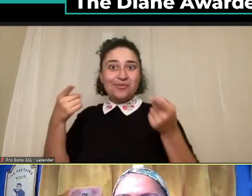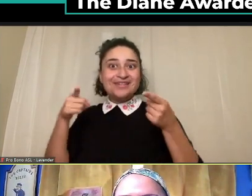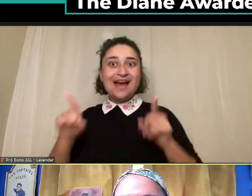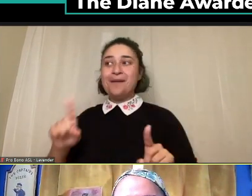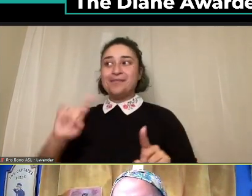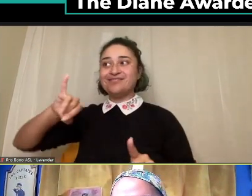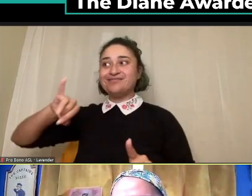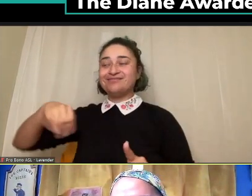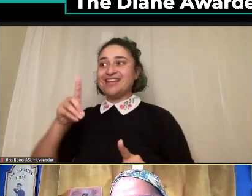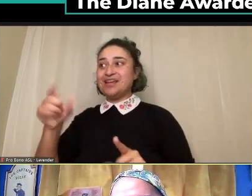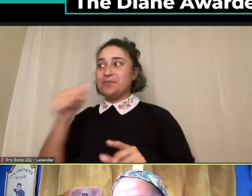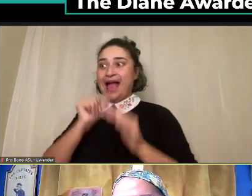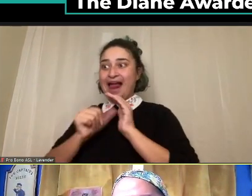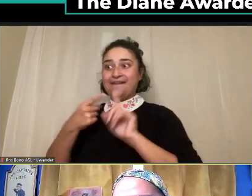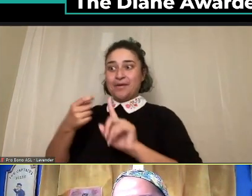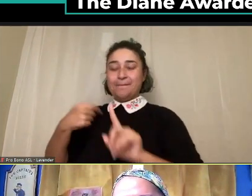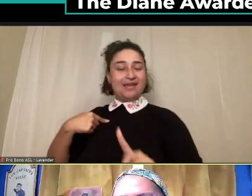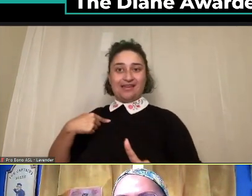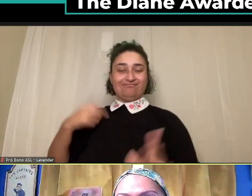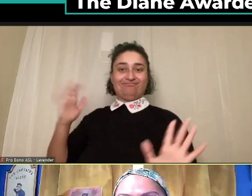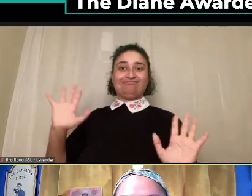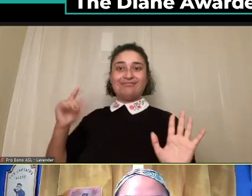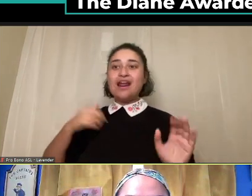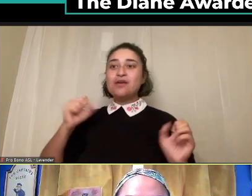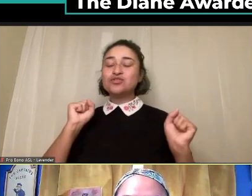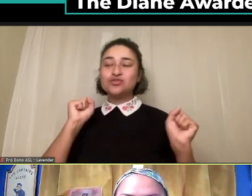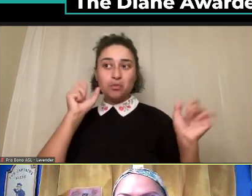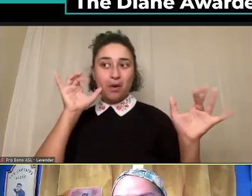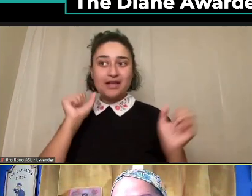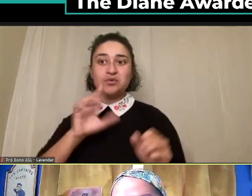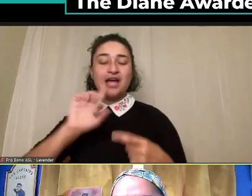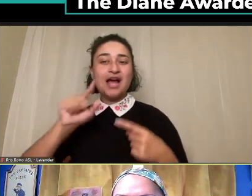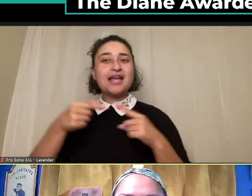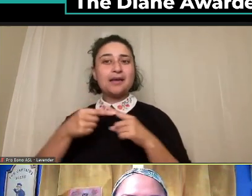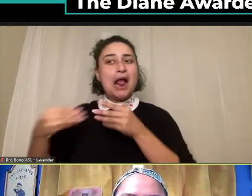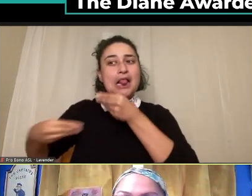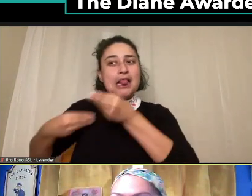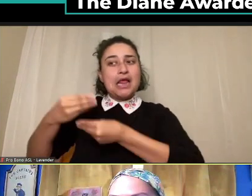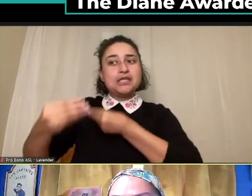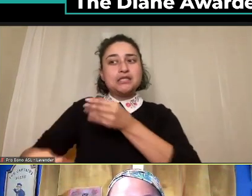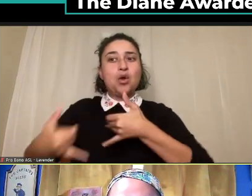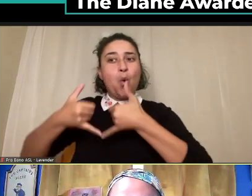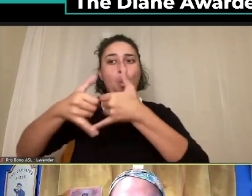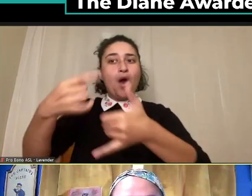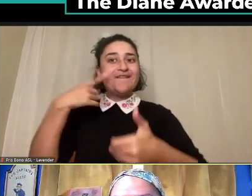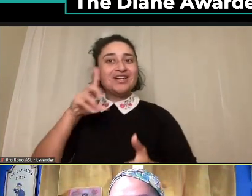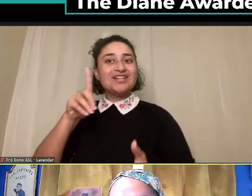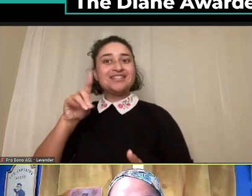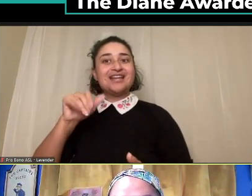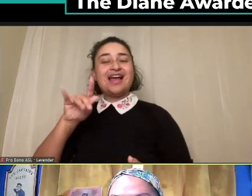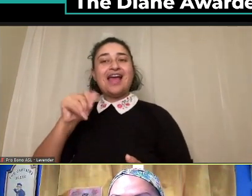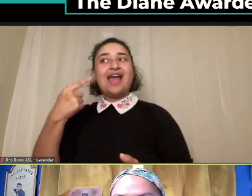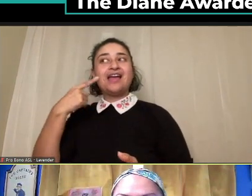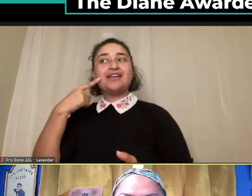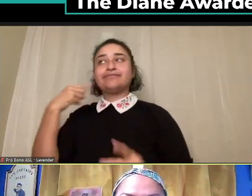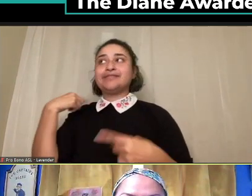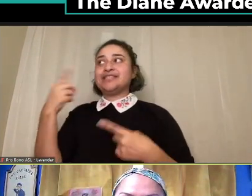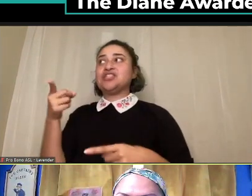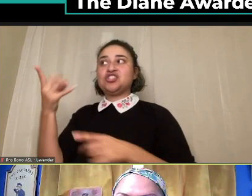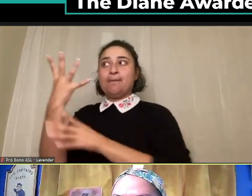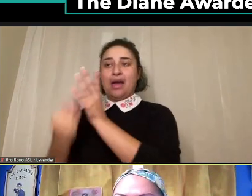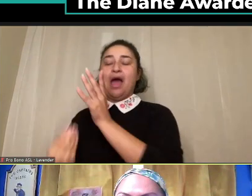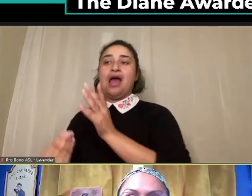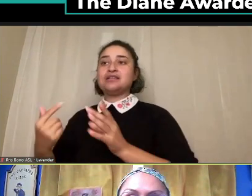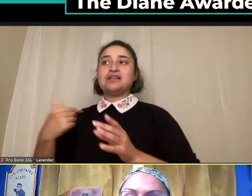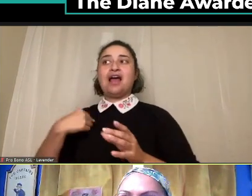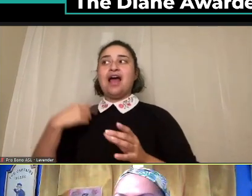was pretty surprised. We had been talking about a legacy award for Diane for a number, you know, since she passed. We were like, we need